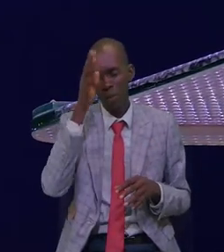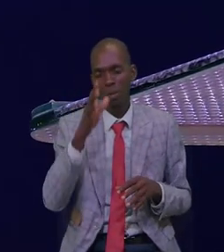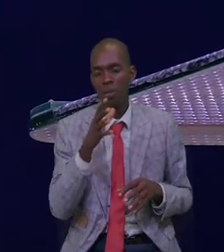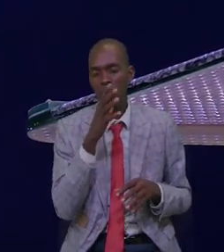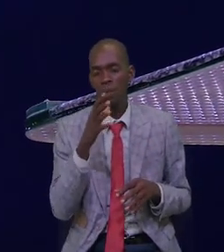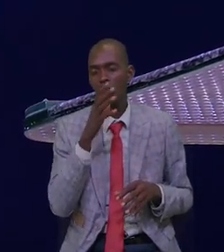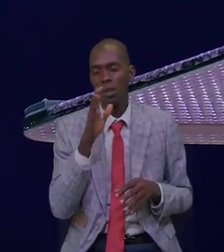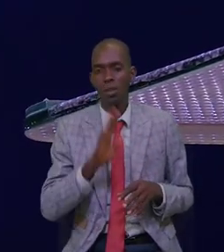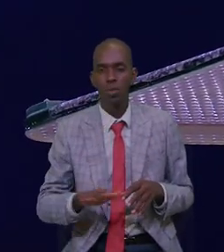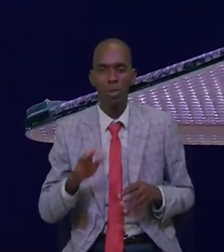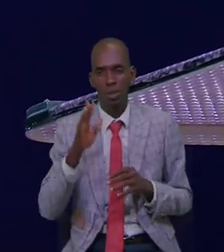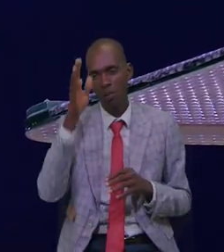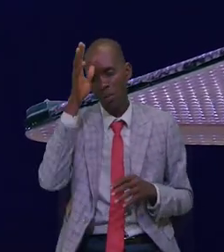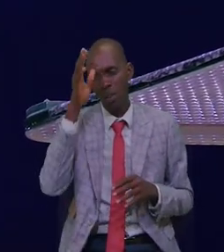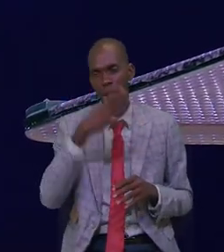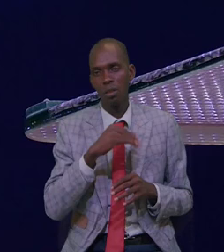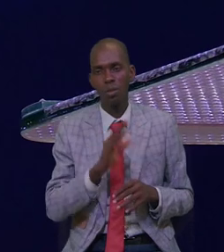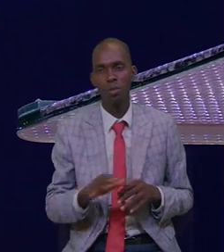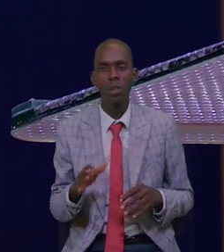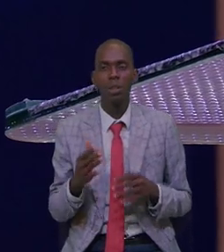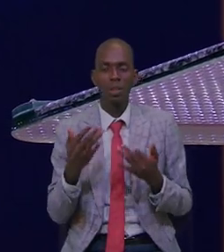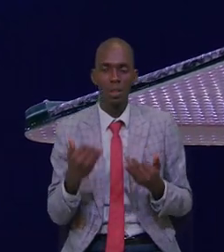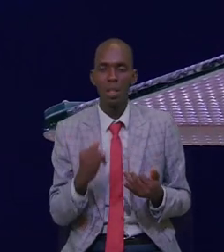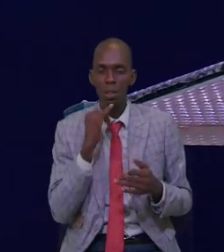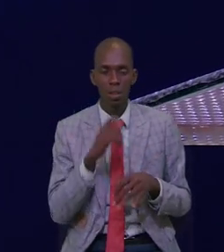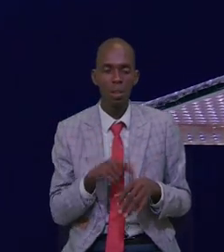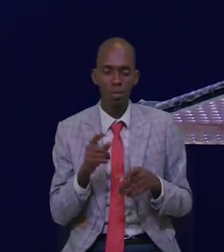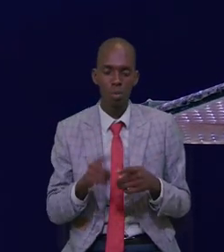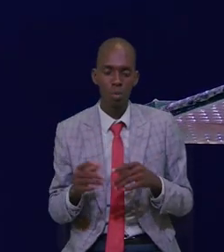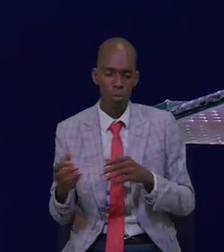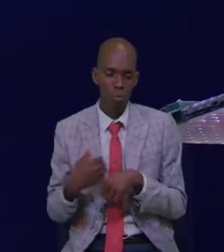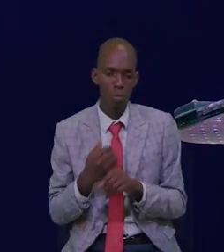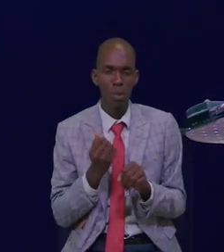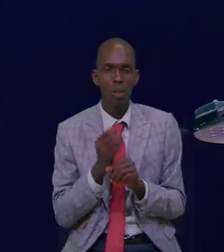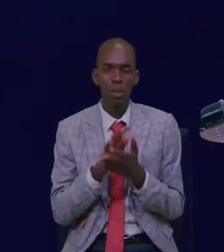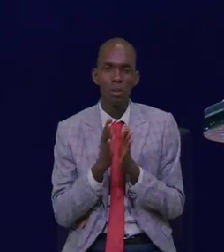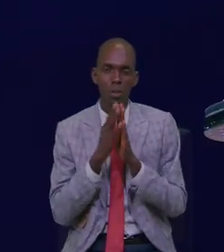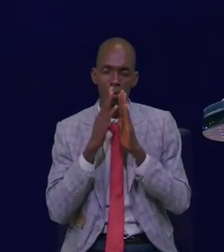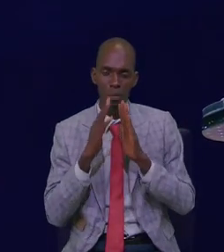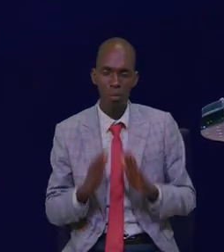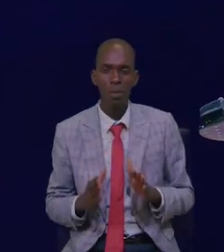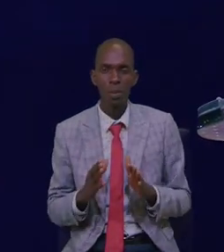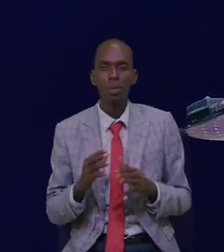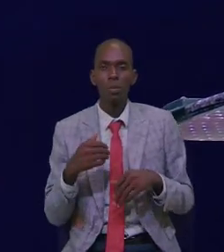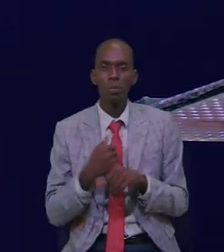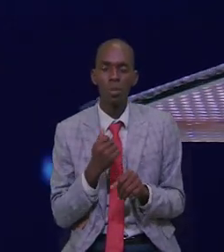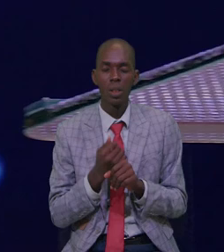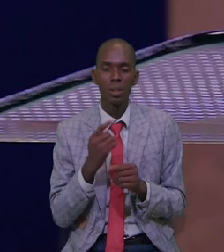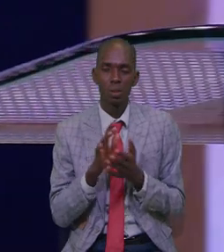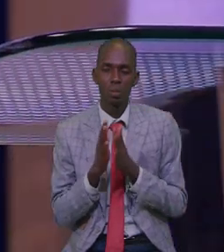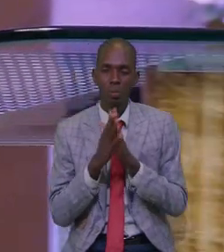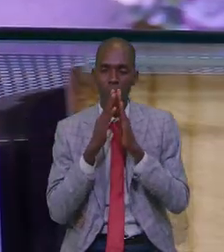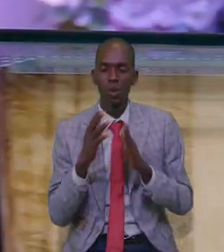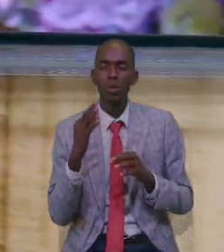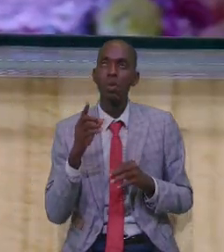off everything and come before the Lord and make peace, and let the Prince of Peace rule in your heart,